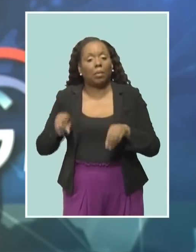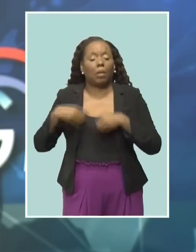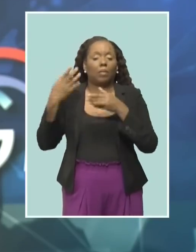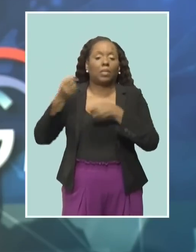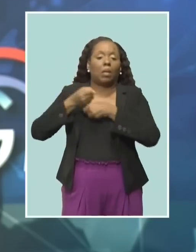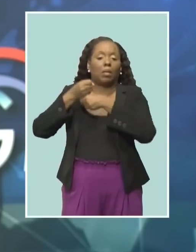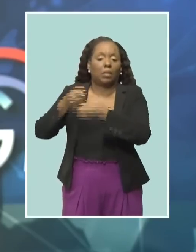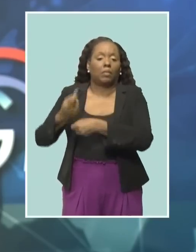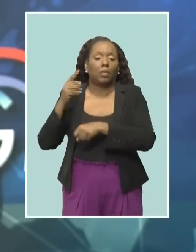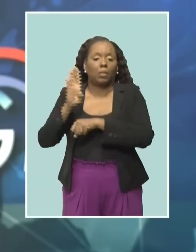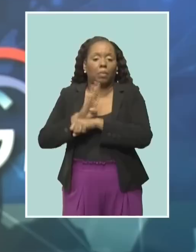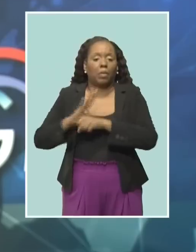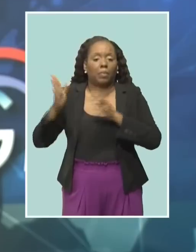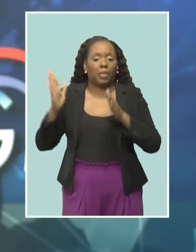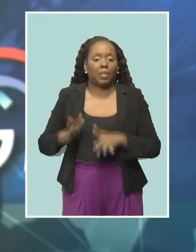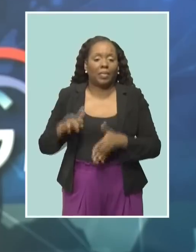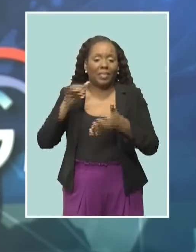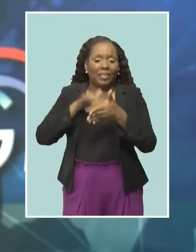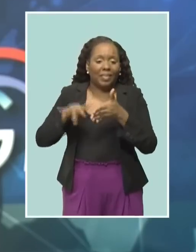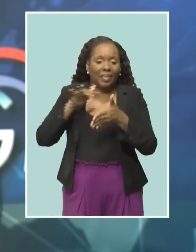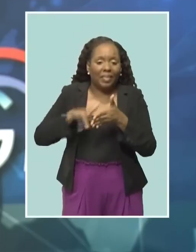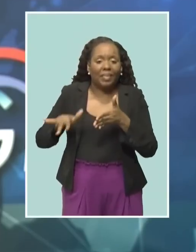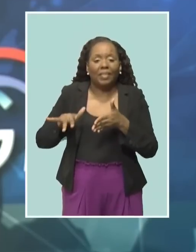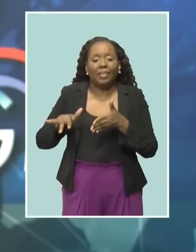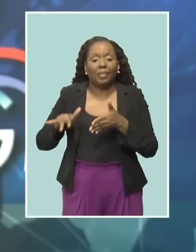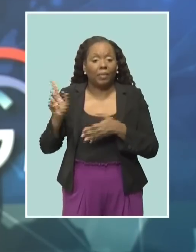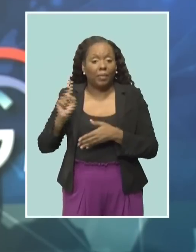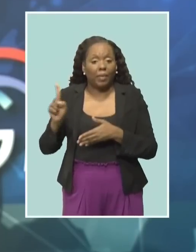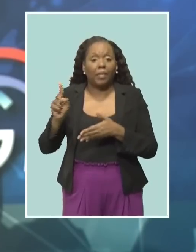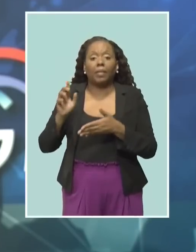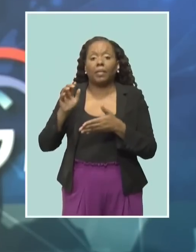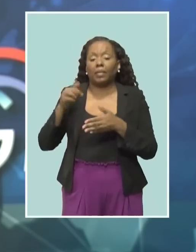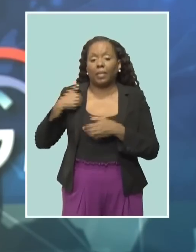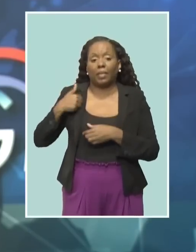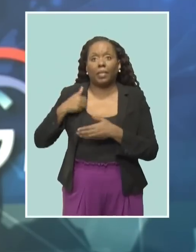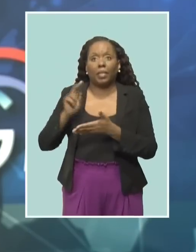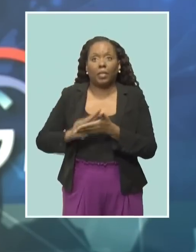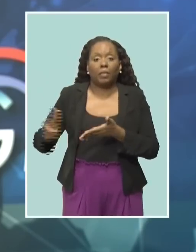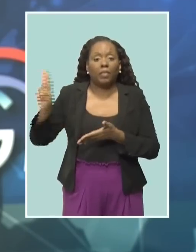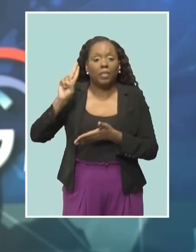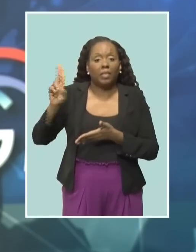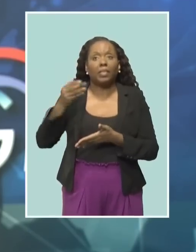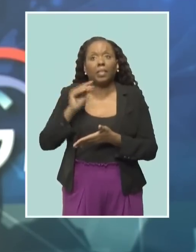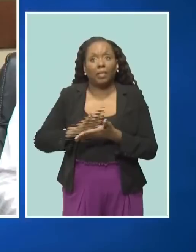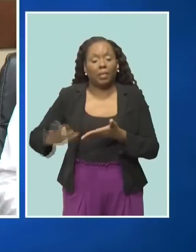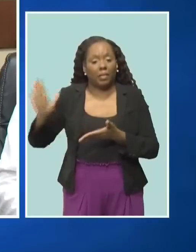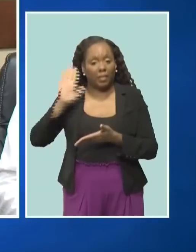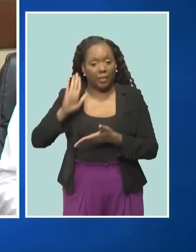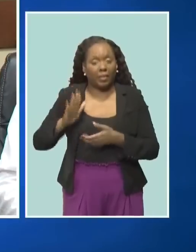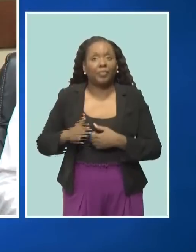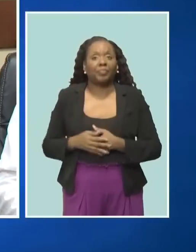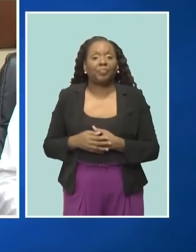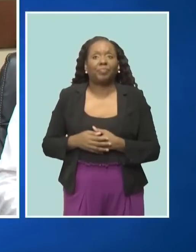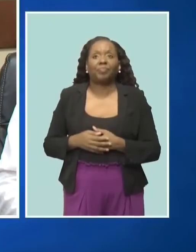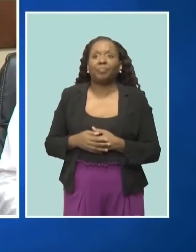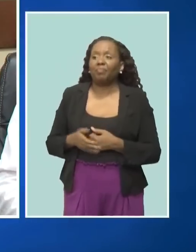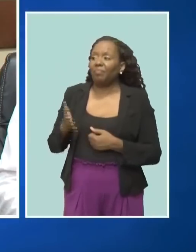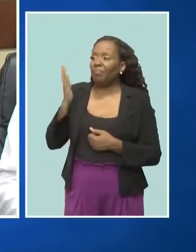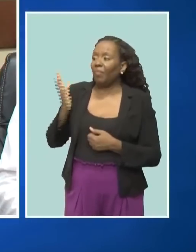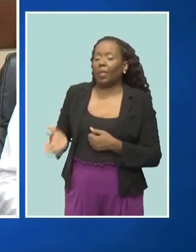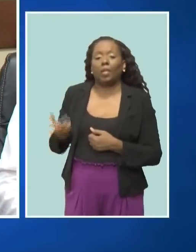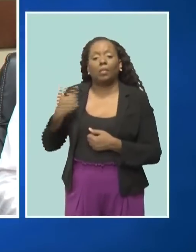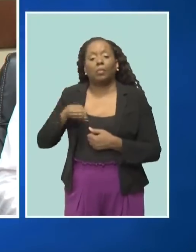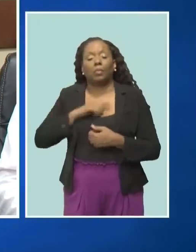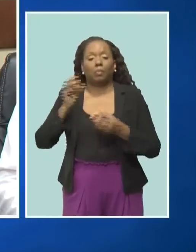offers scholarships to Barbadians studying at Canadian universities and colleges. We go about providing